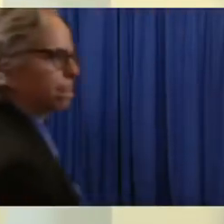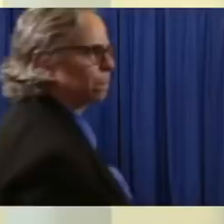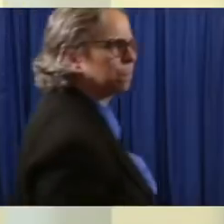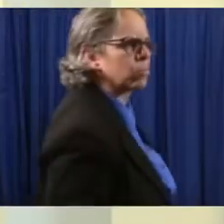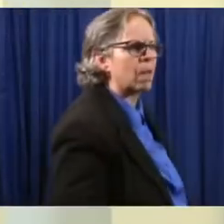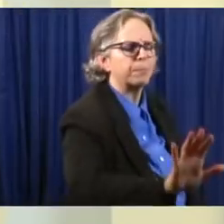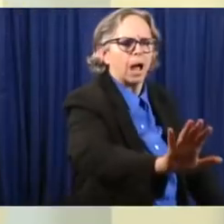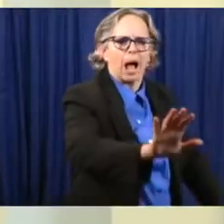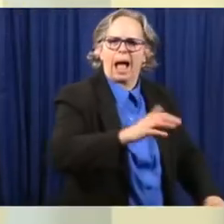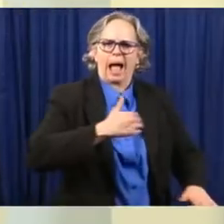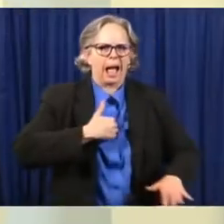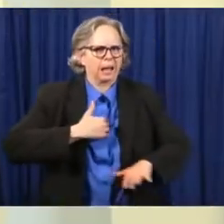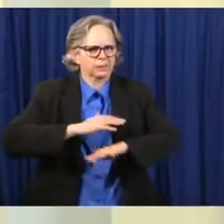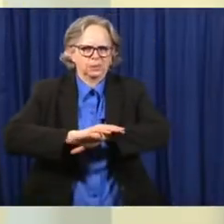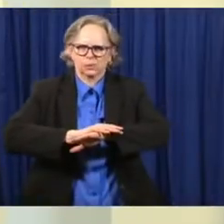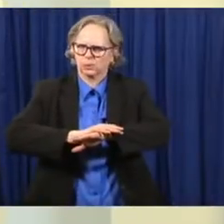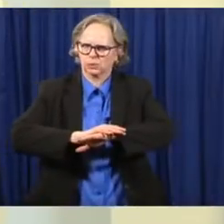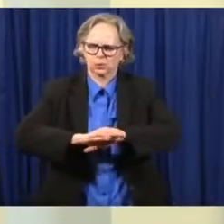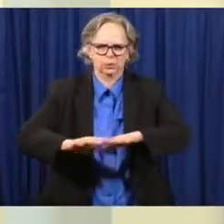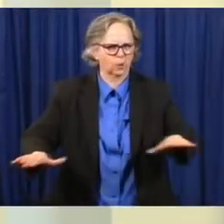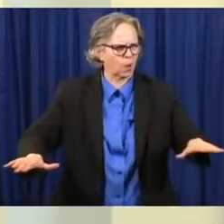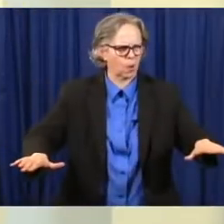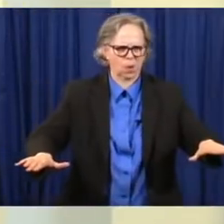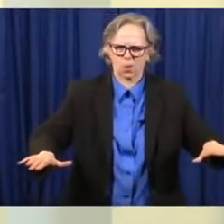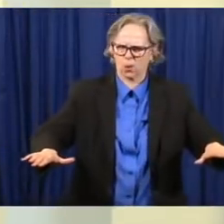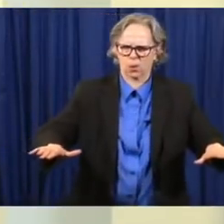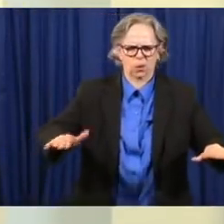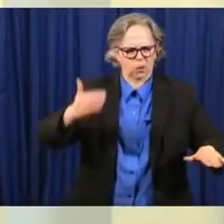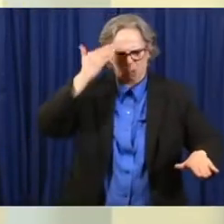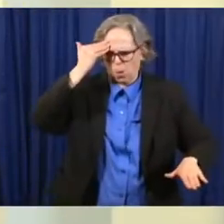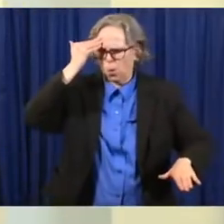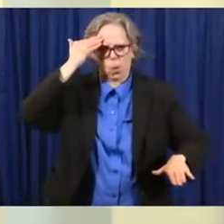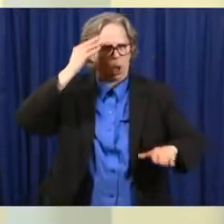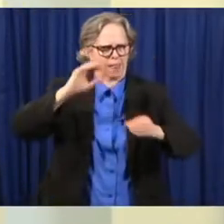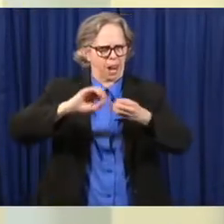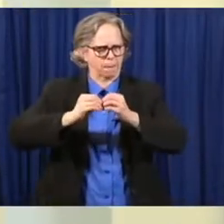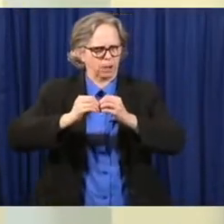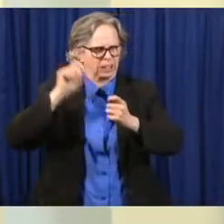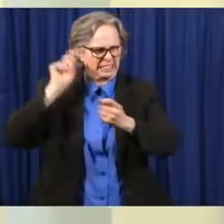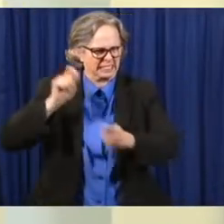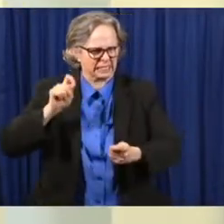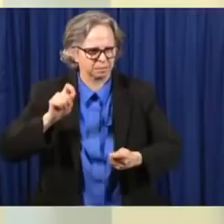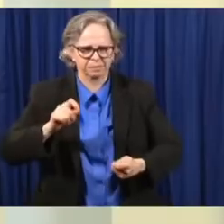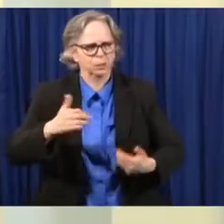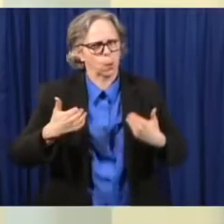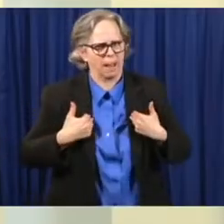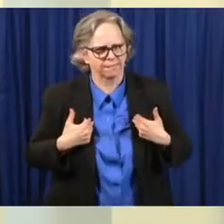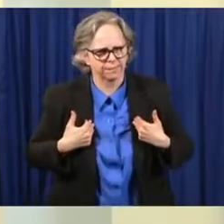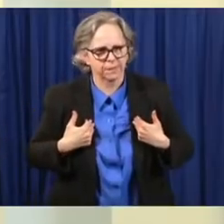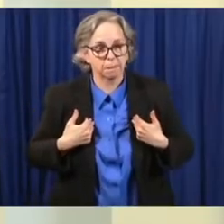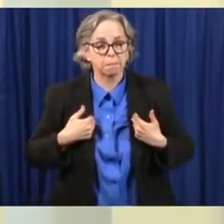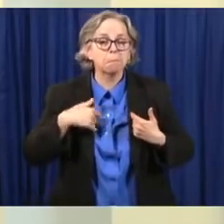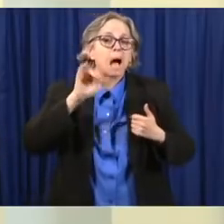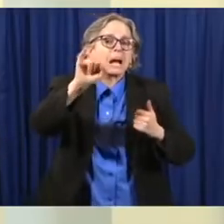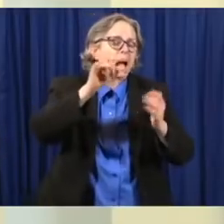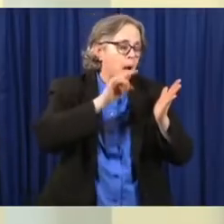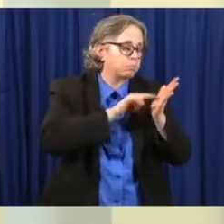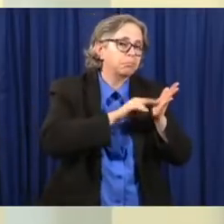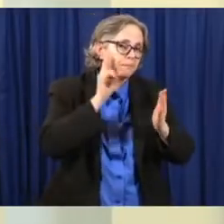I do not have the exact number of prisoners, at least on me, but I will look into that for you. How many